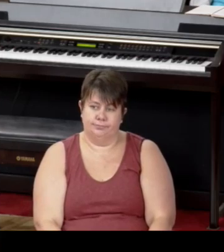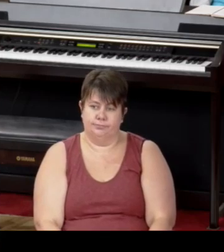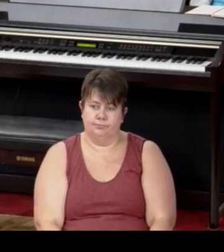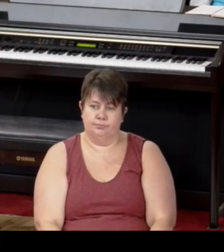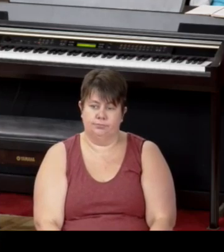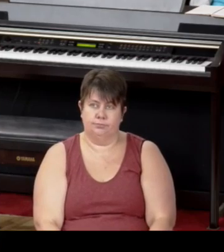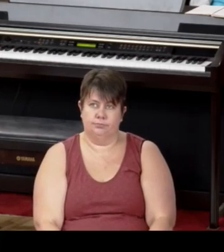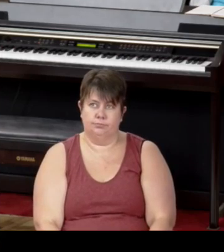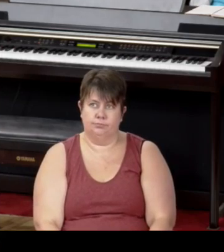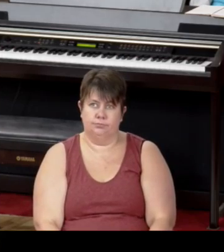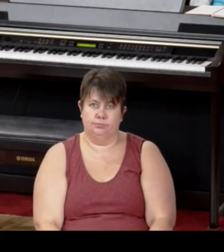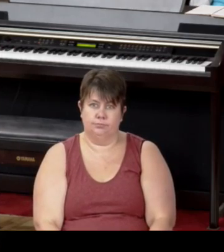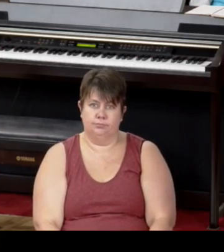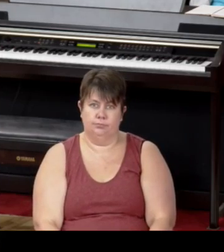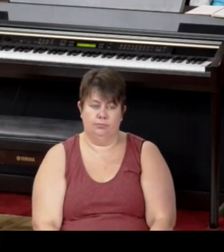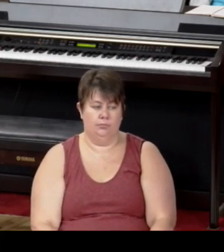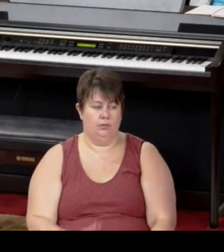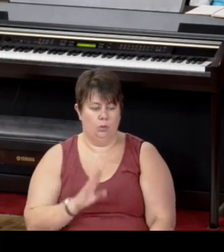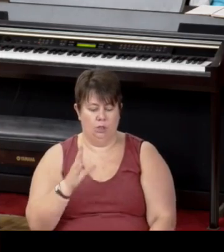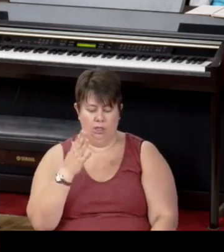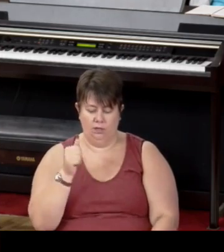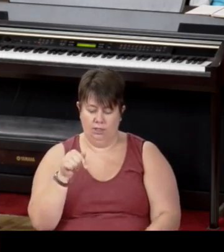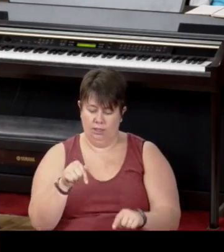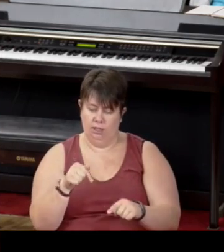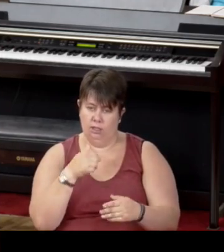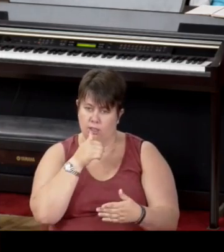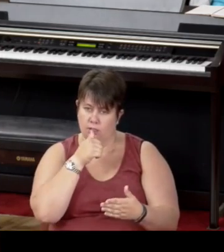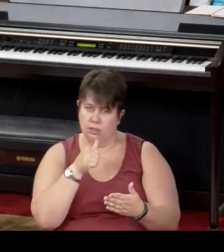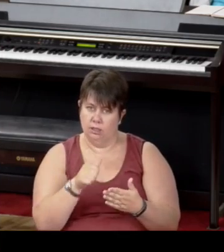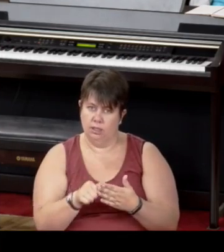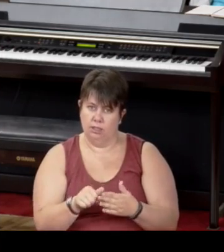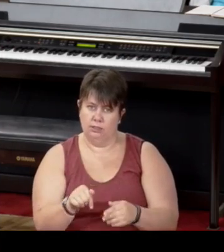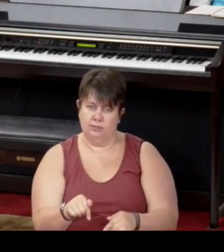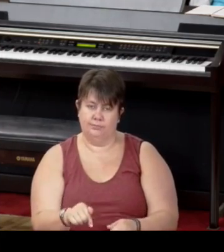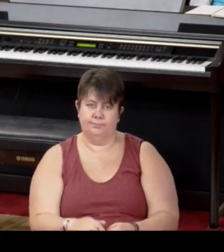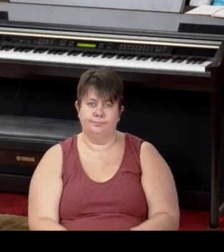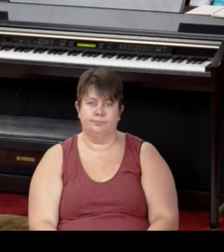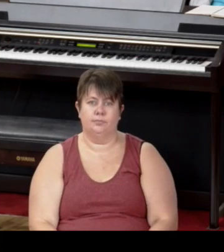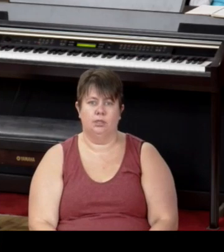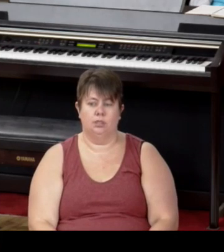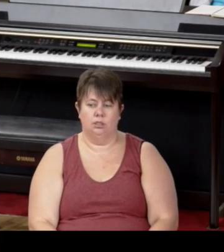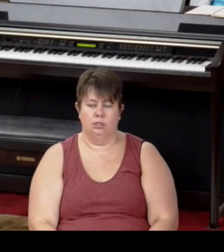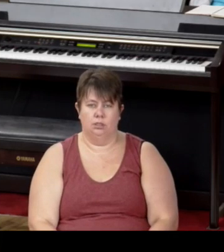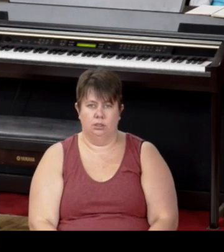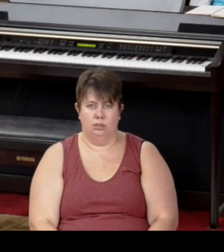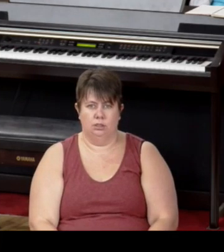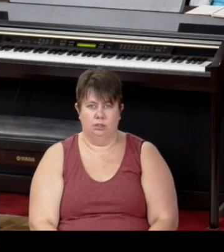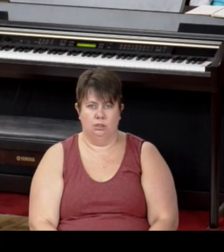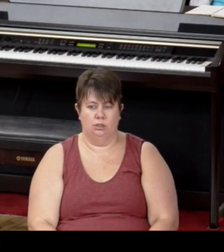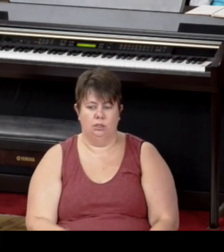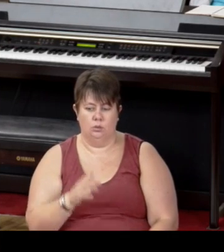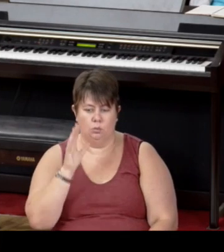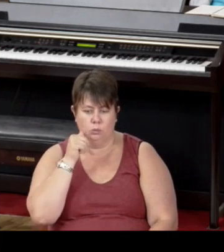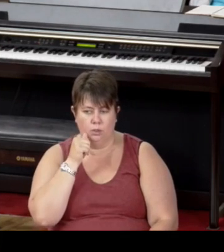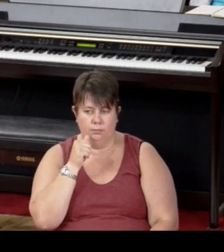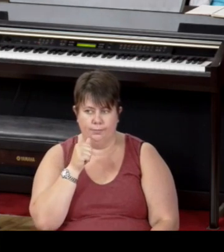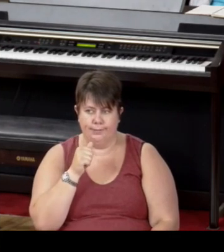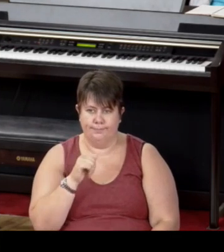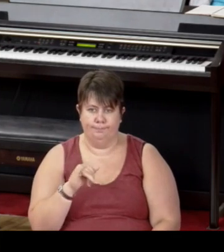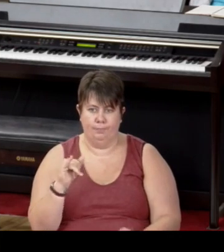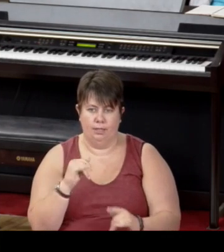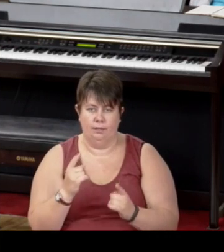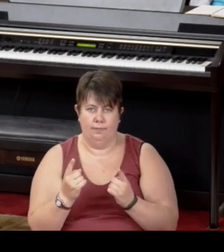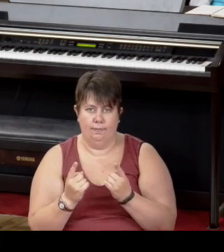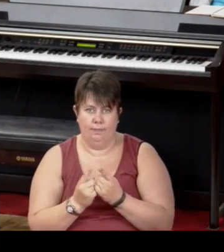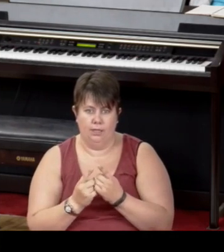And what he outlines in this letter is that there are consequences. There will be consequences for